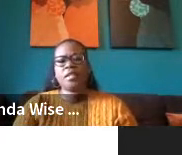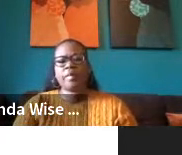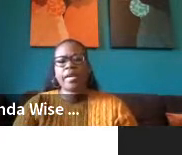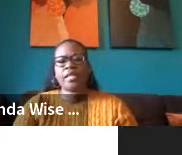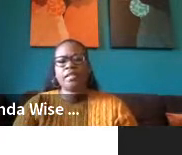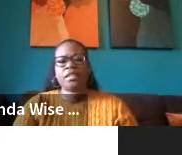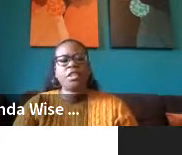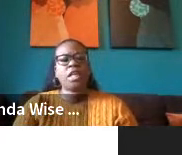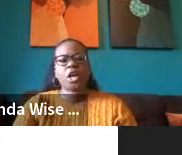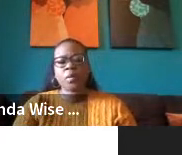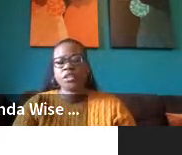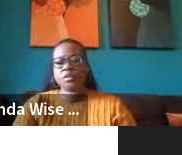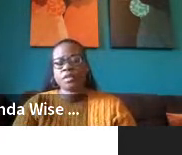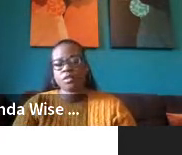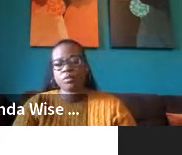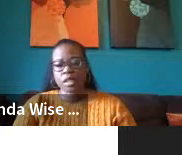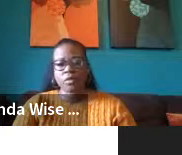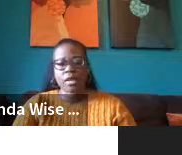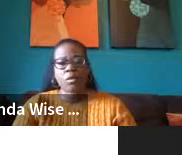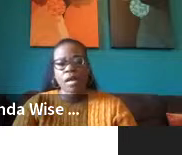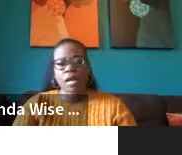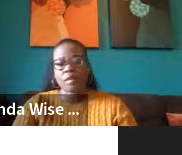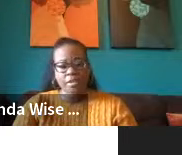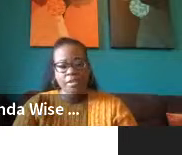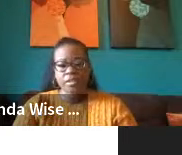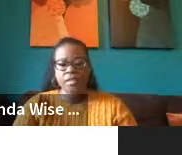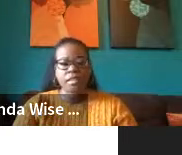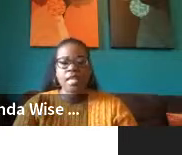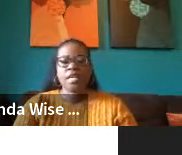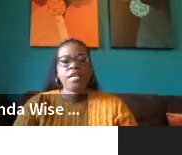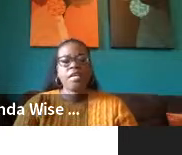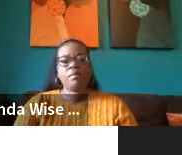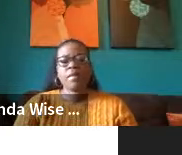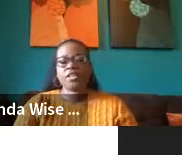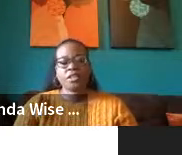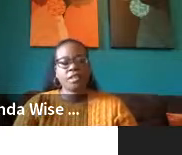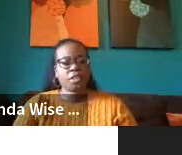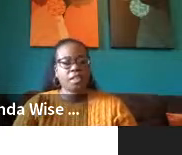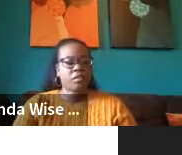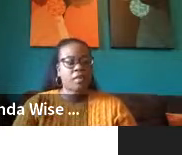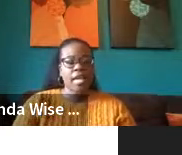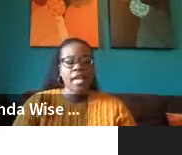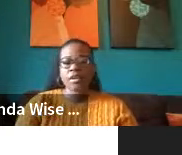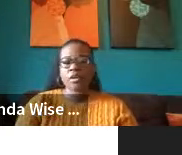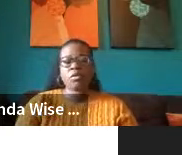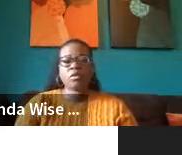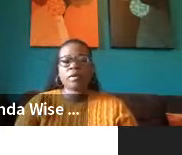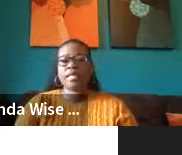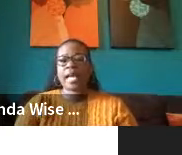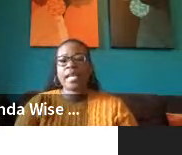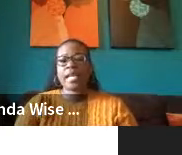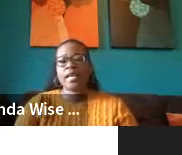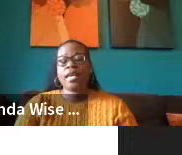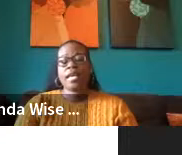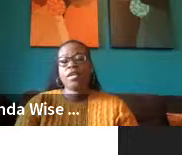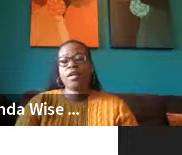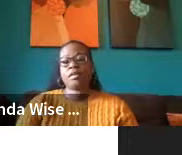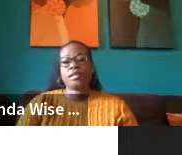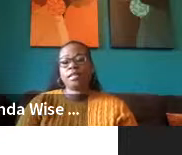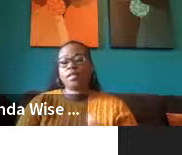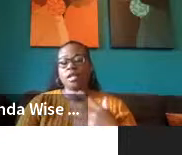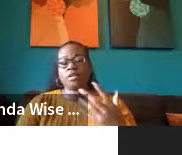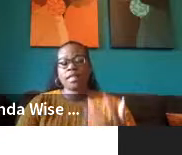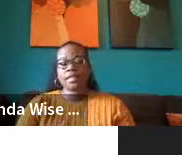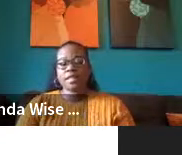about Danny's page is that she always uses really great quality pictures, you know, making sure that she has great angles, great lighting. And